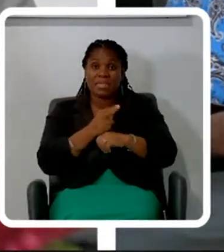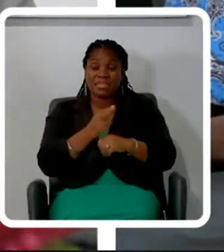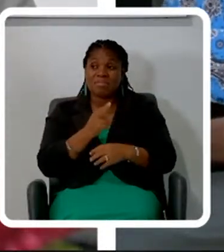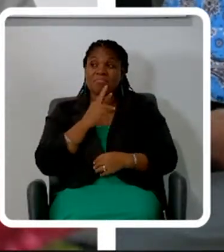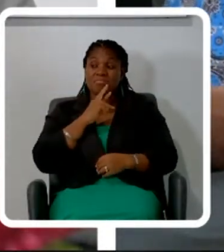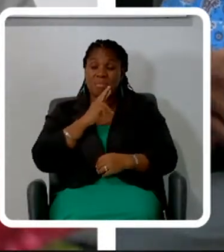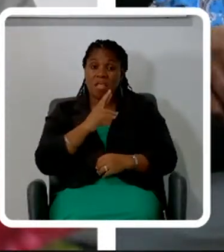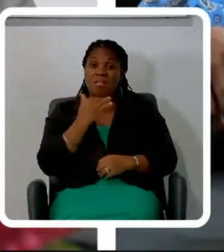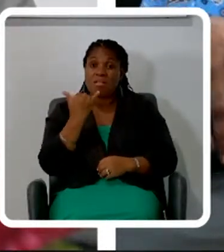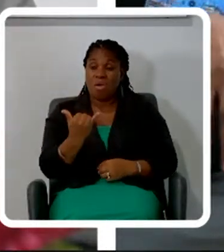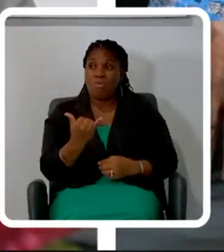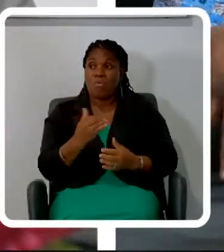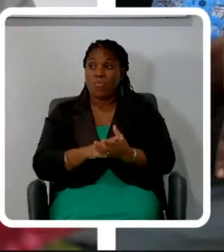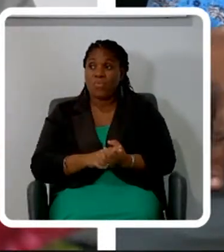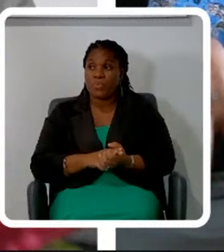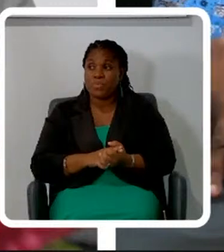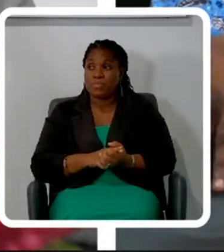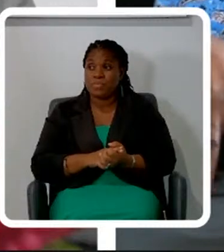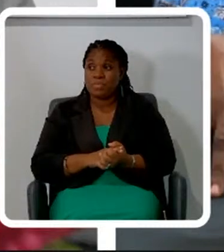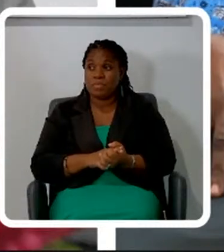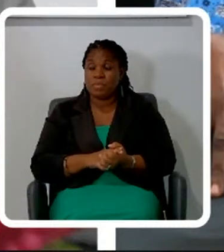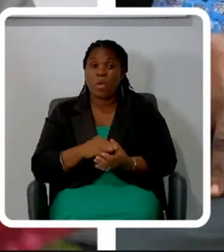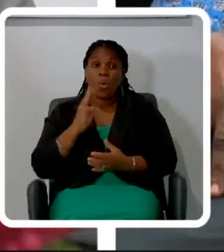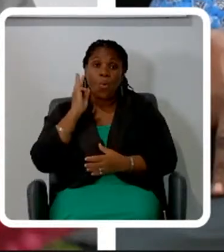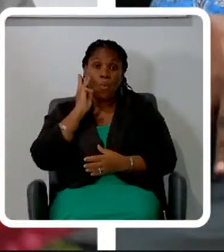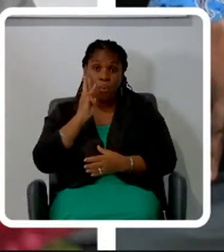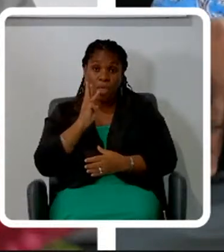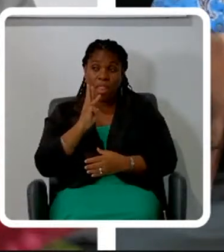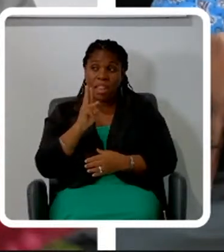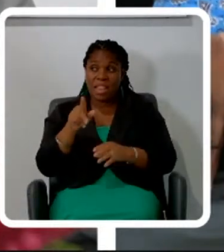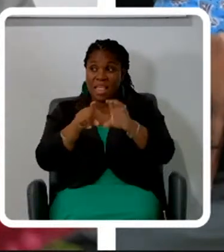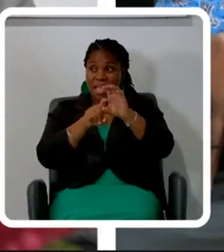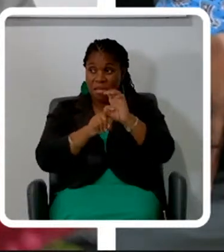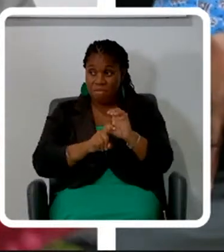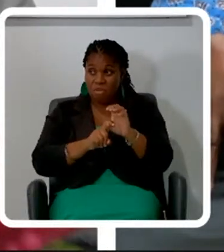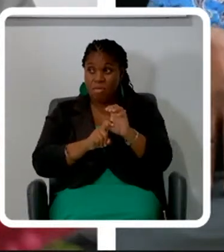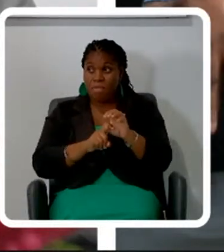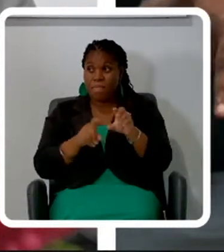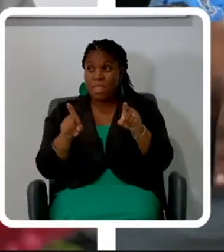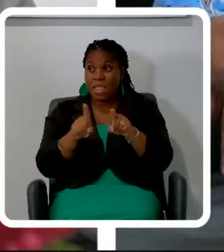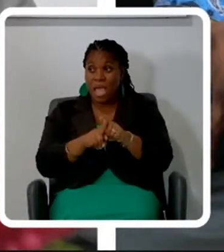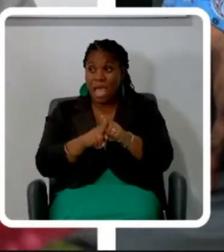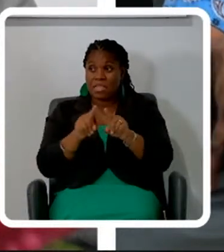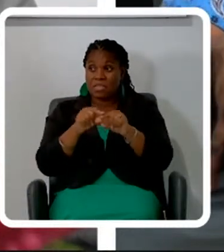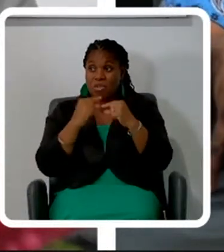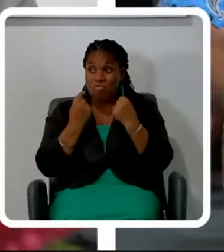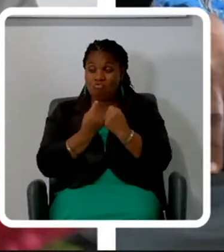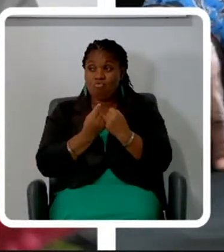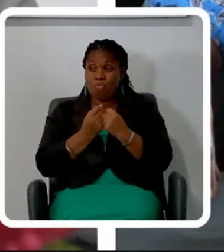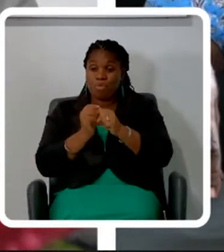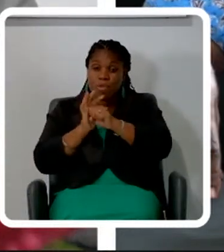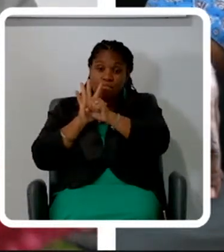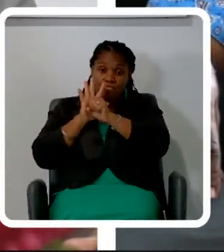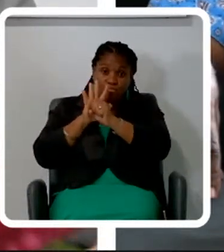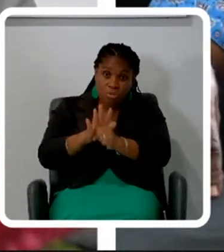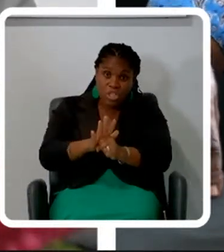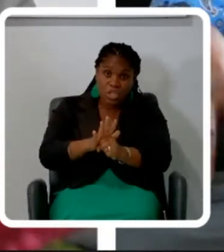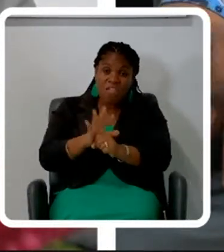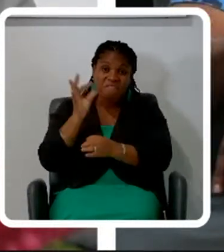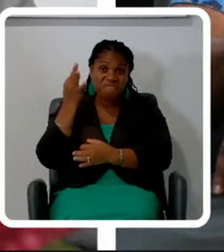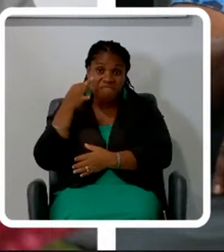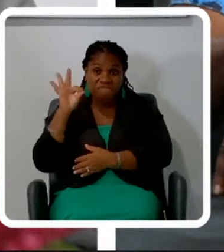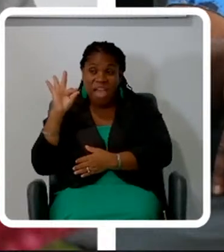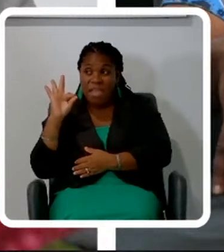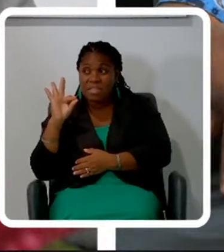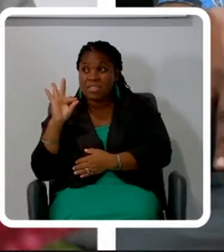now. Would CARICOM, as a grouping, put pressure on France